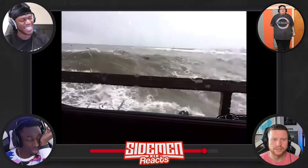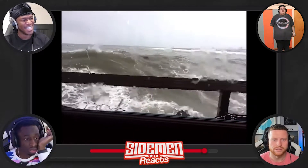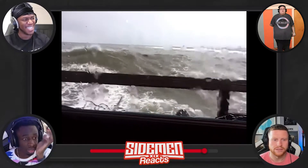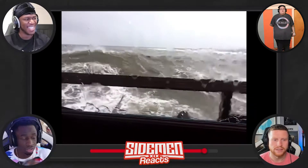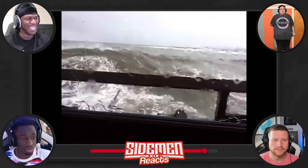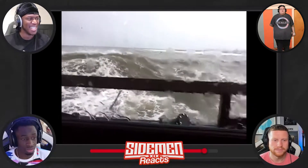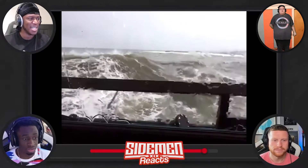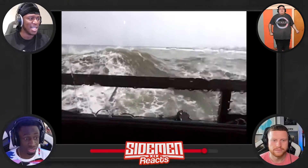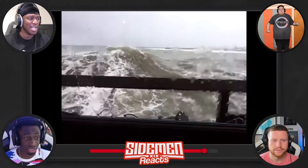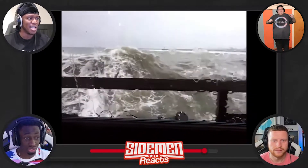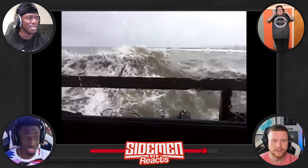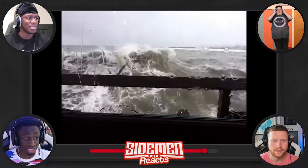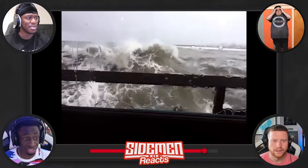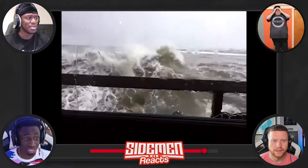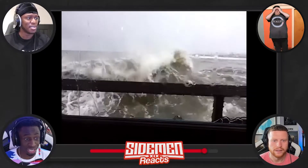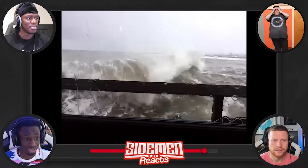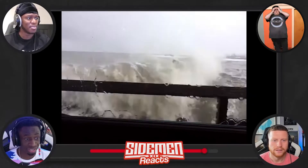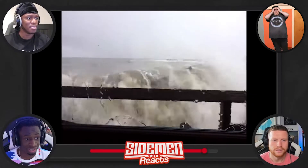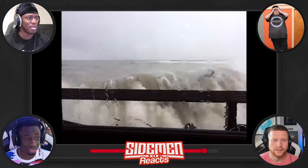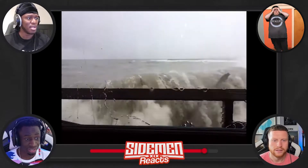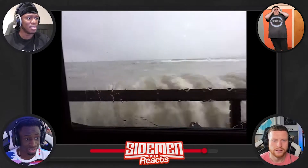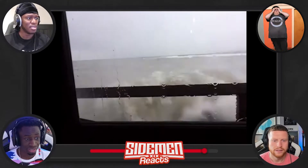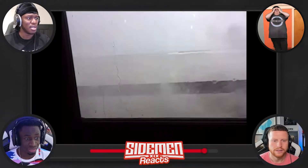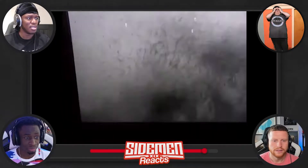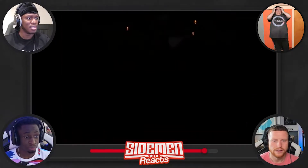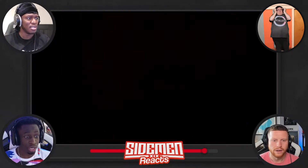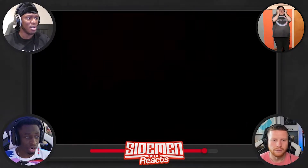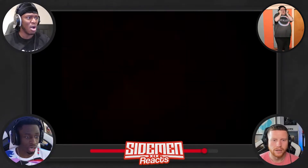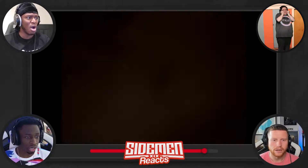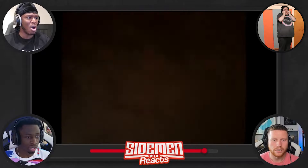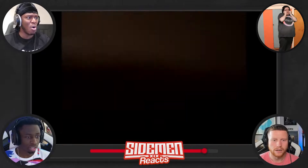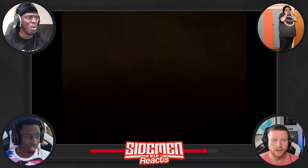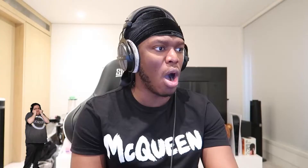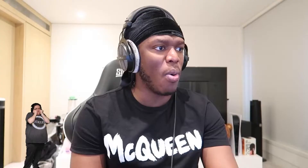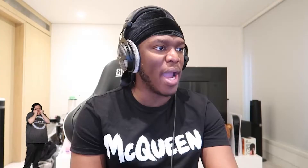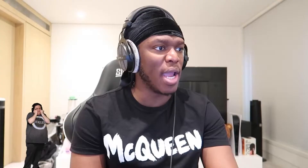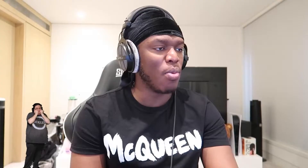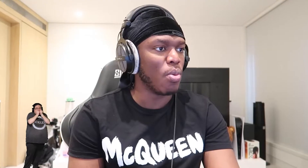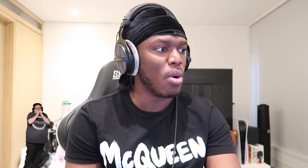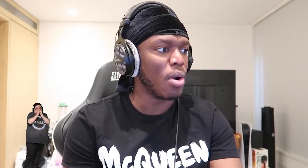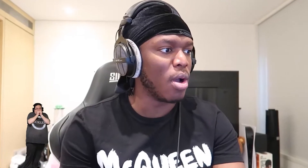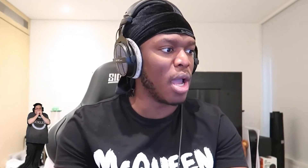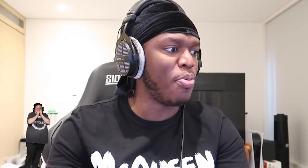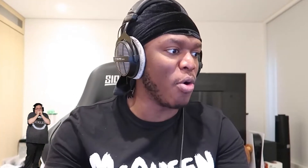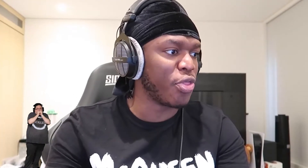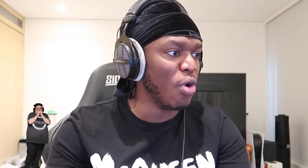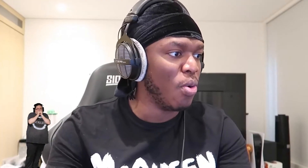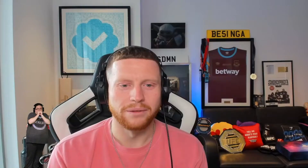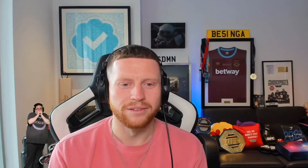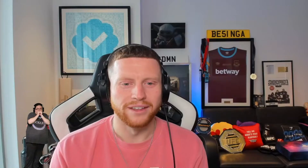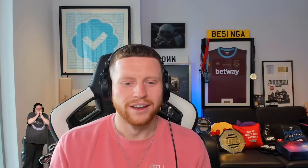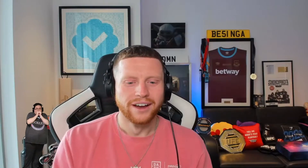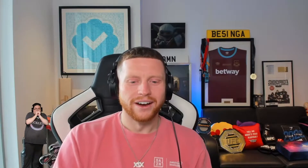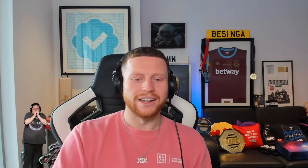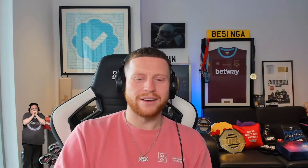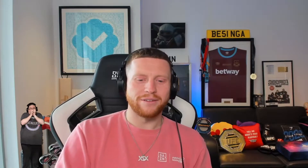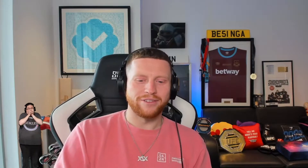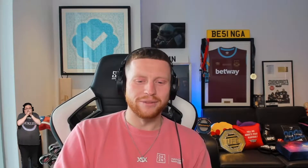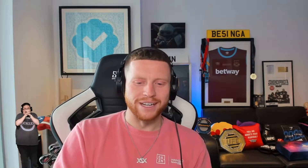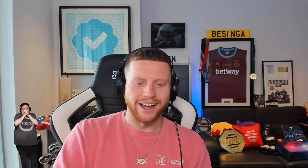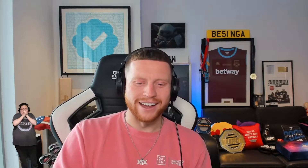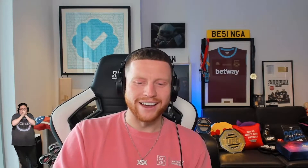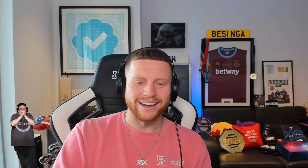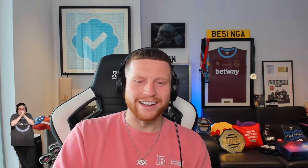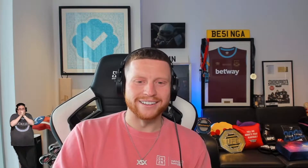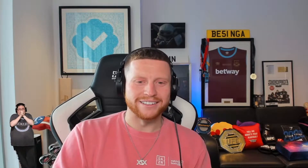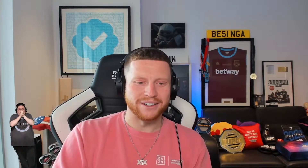That's a big one. Oh, damn. Oh, my God. Oh, wait. It broke through. They were